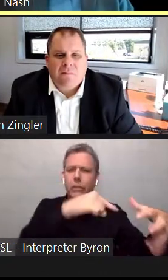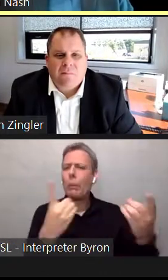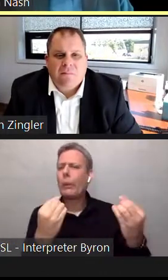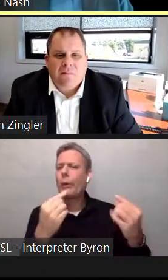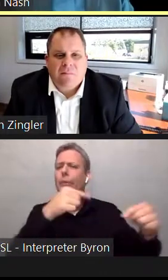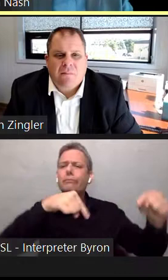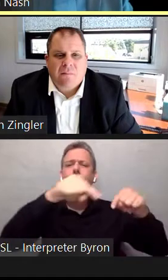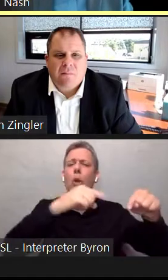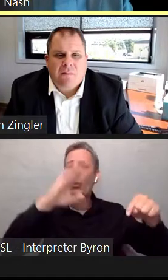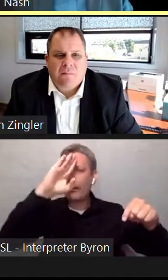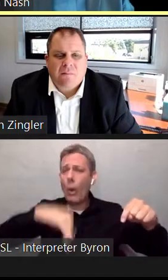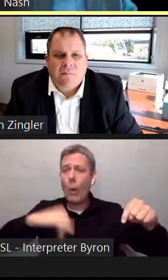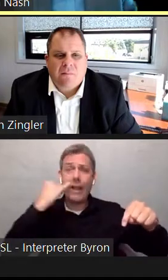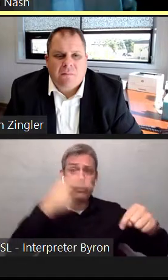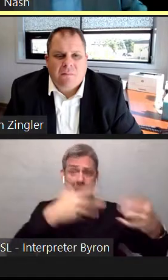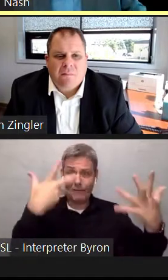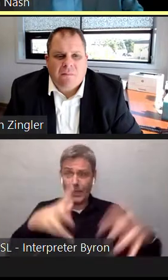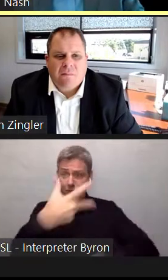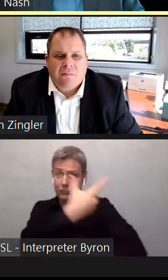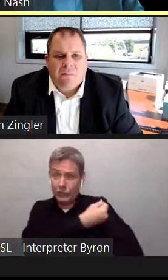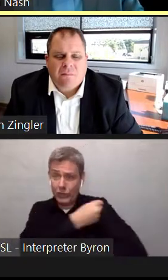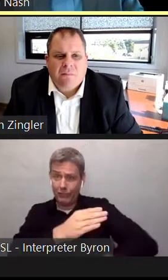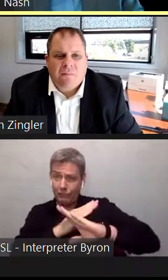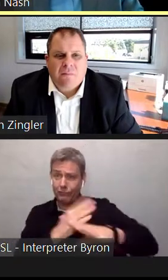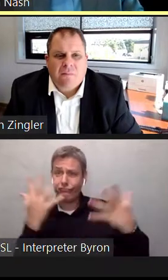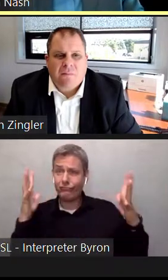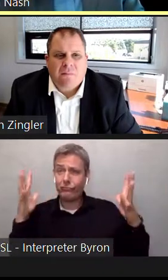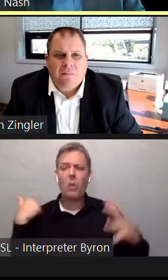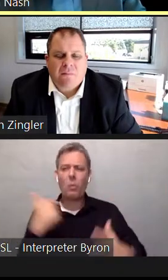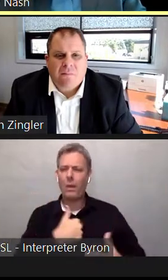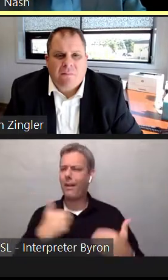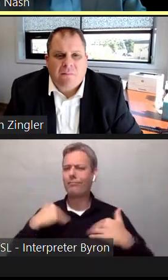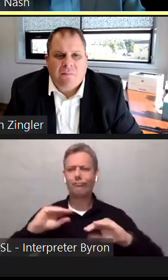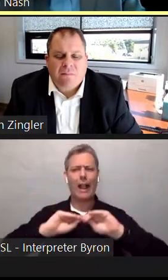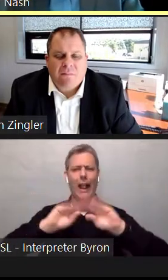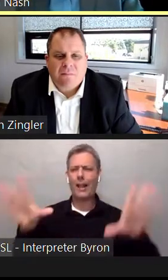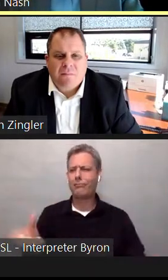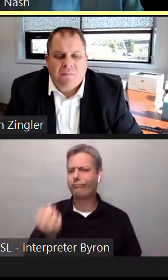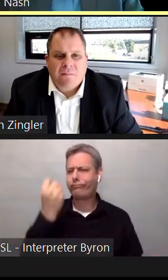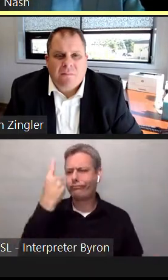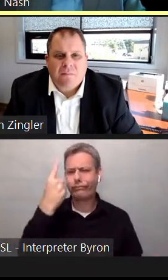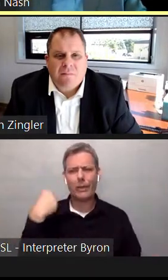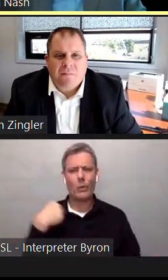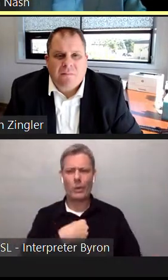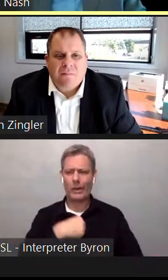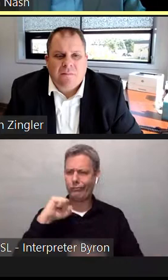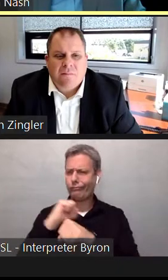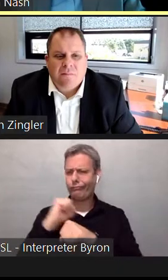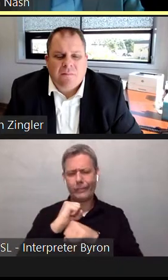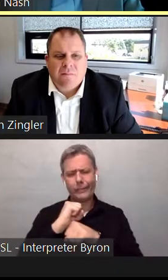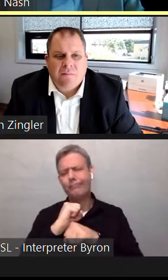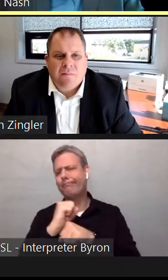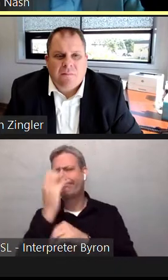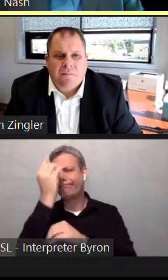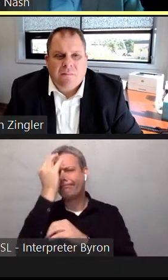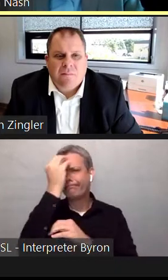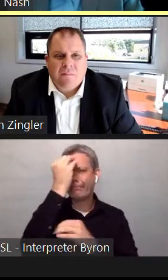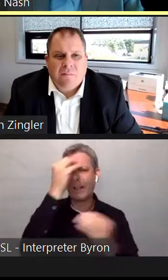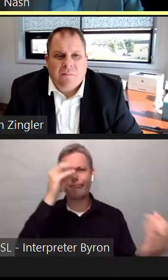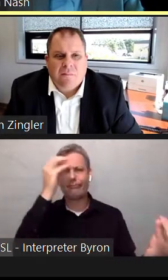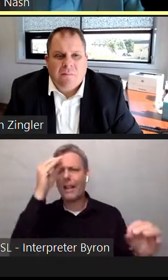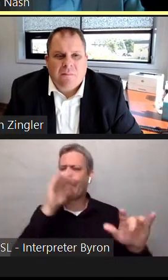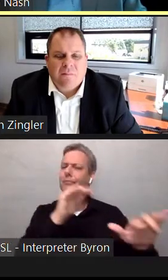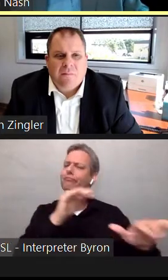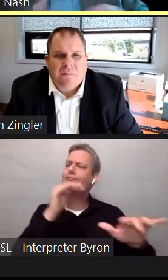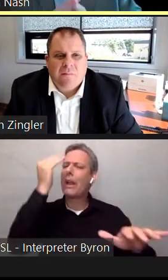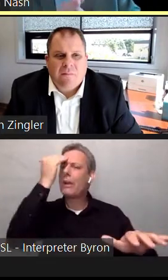been vaccinated or not vaccinated. We have a very clear set of data that we work with, and it's all part of our work that we do with using